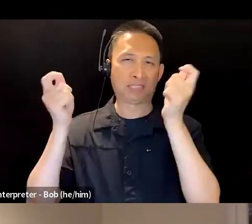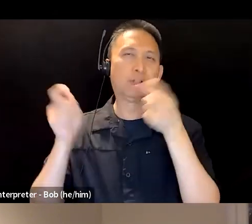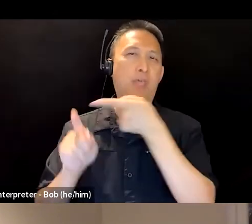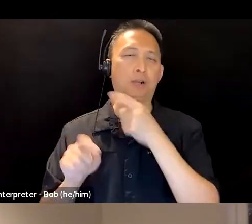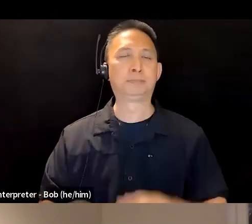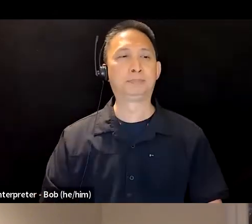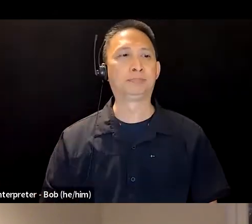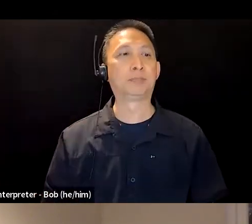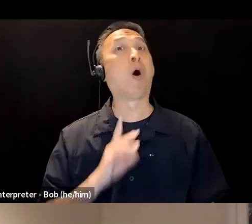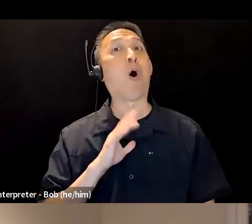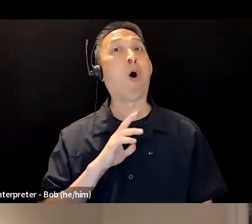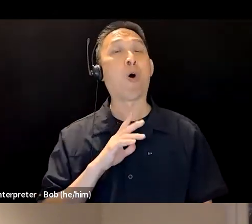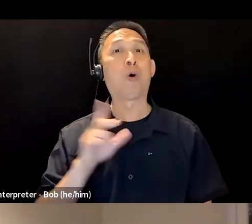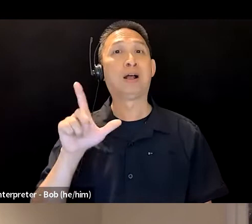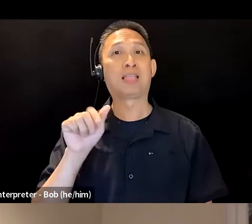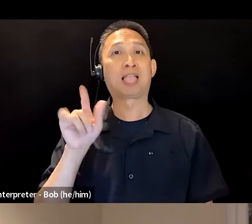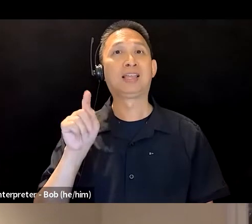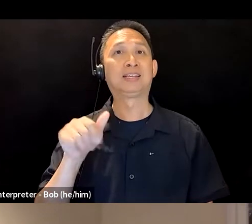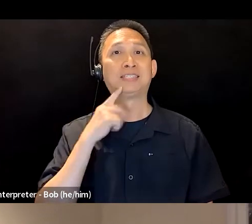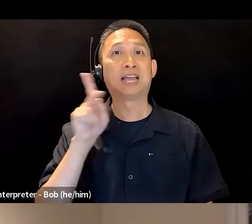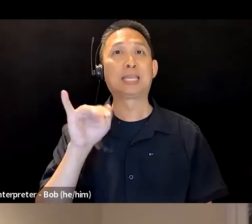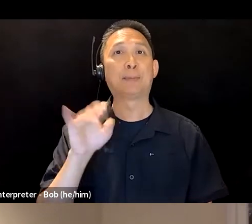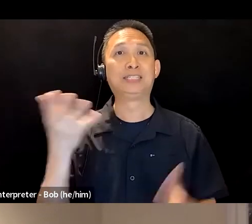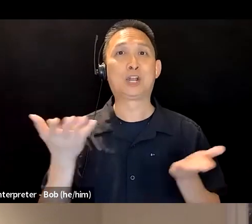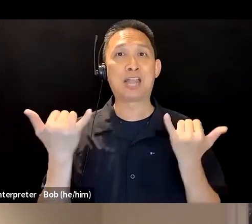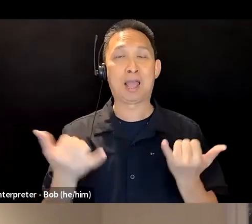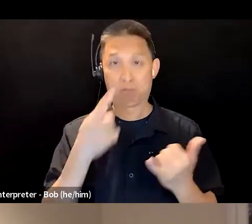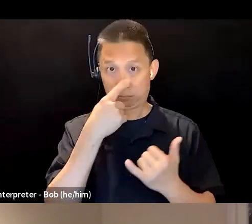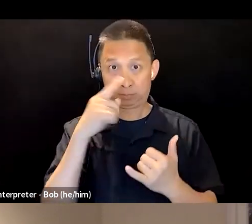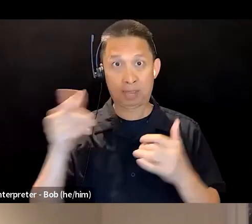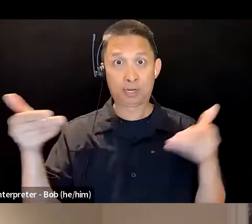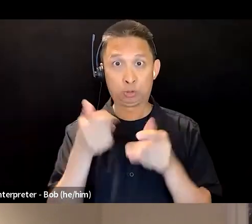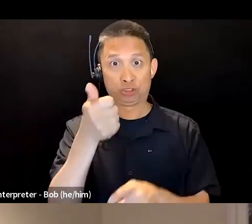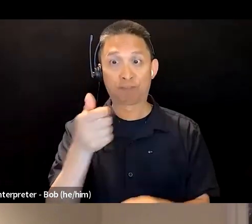see now that Kim has joined us. So Kimberly, we're going to throw it to you to introduce yourself.